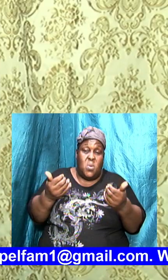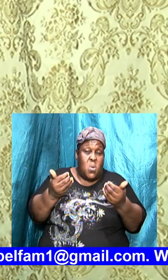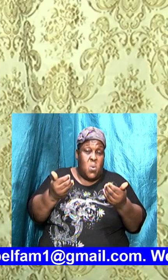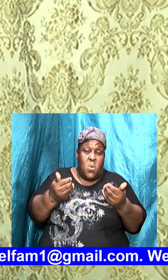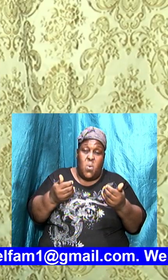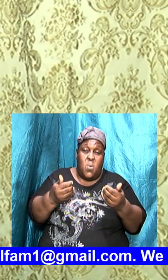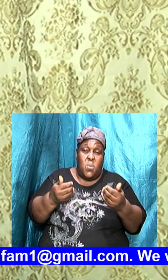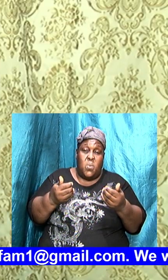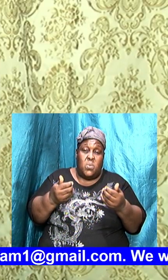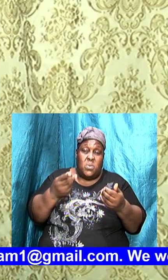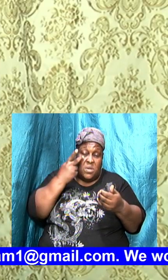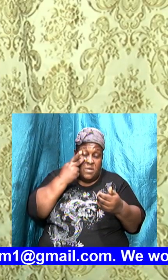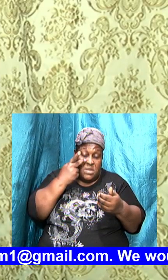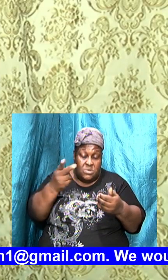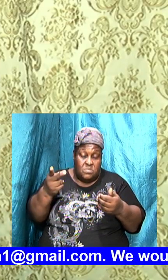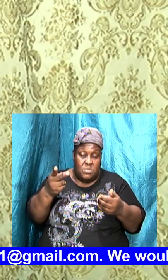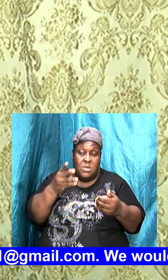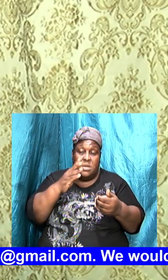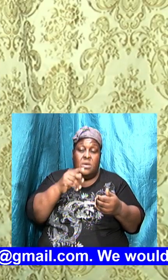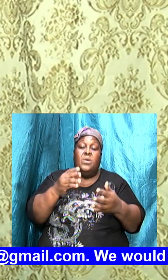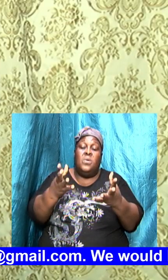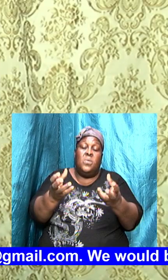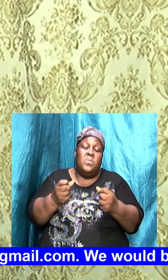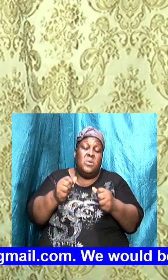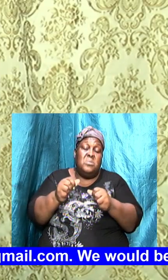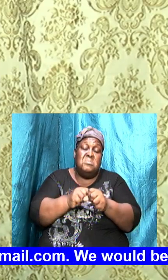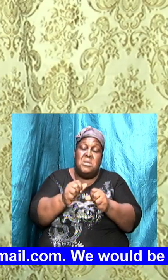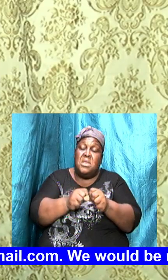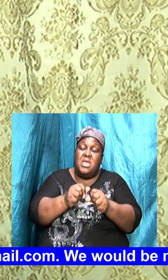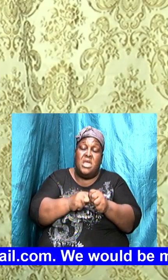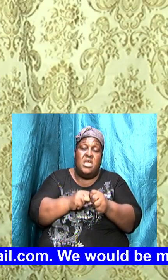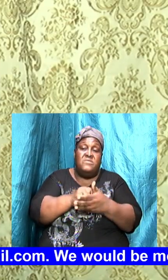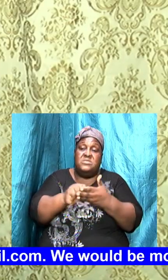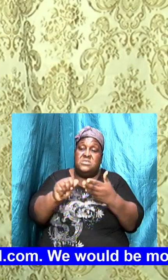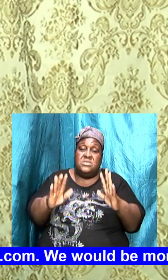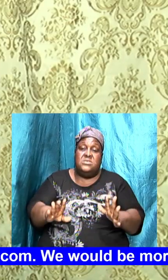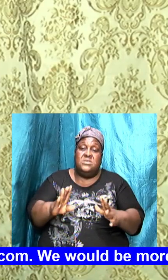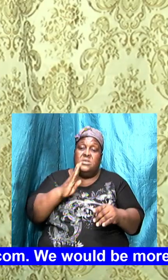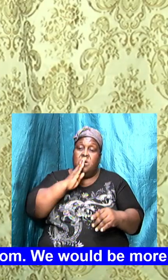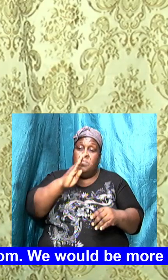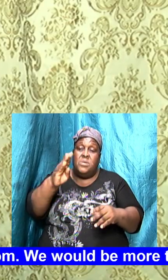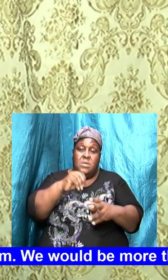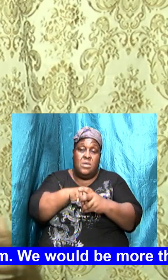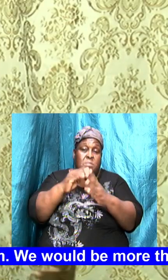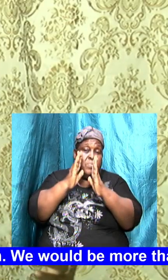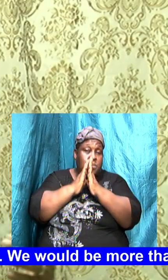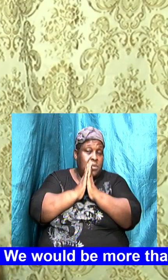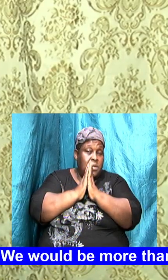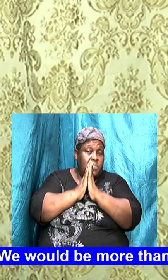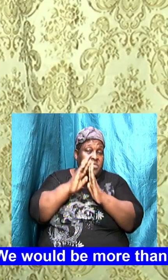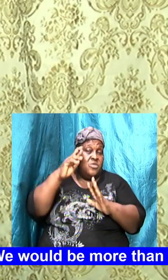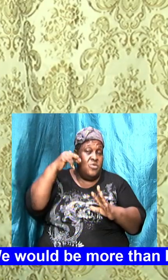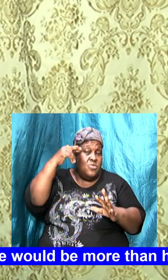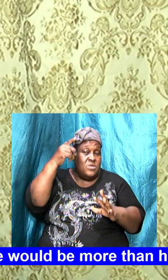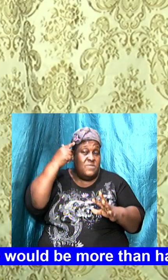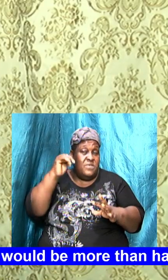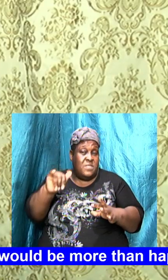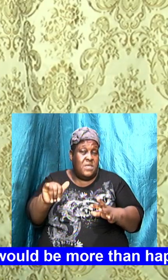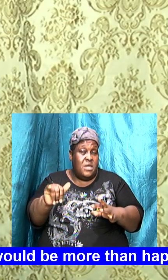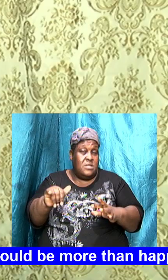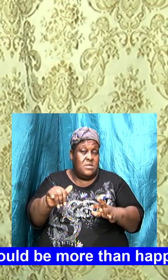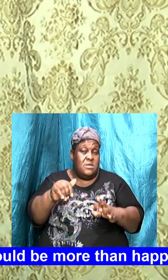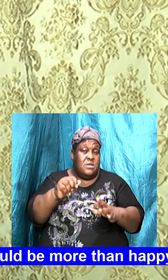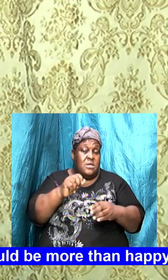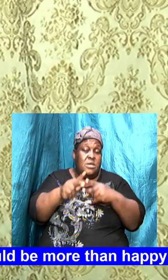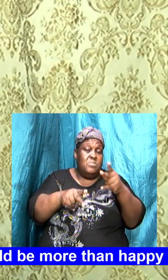must be done. We want every saint to be in prayer, and there is a reason for that. And so I encourage us to do that. Saints